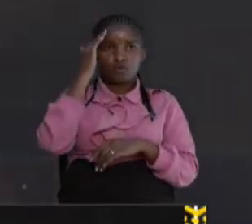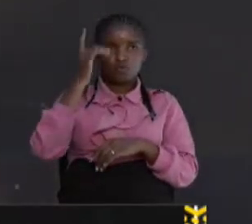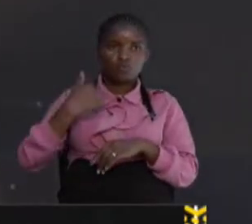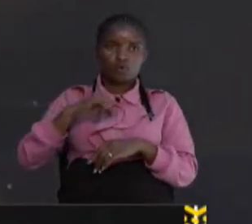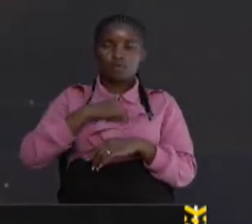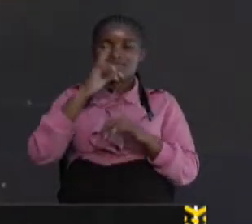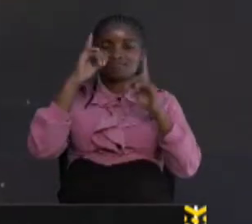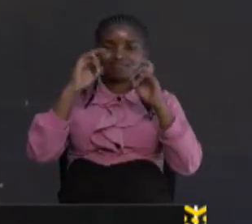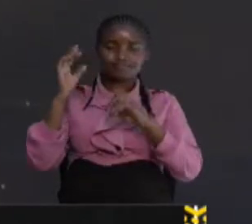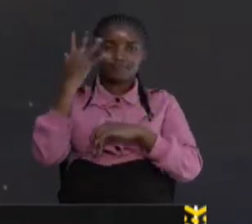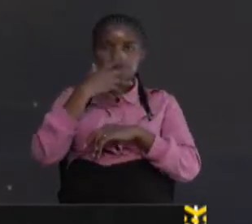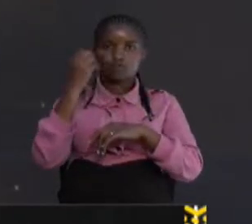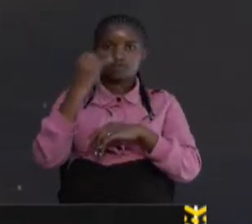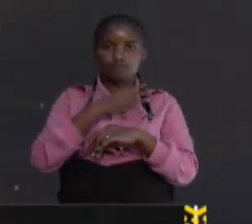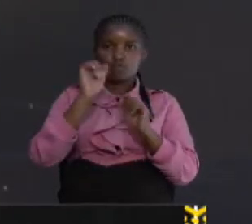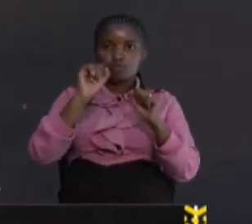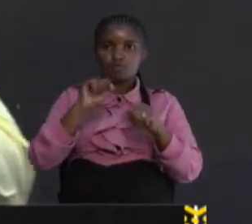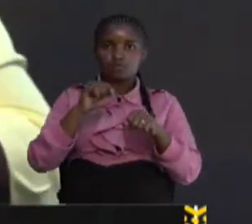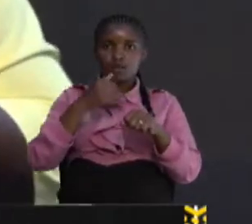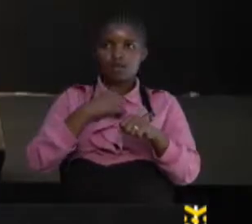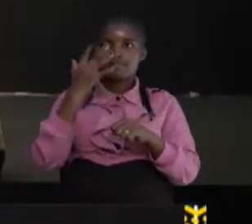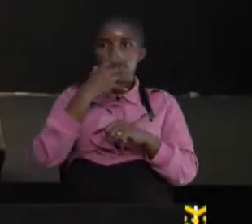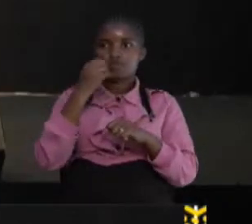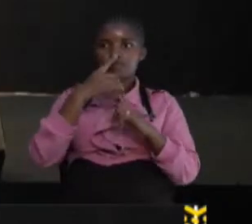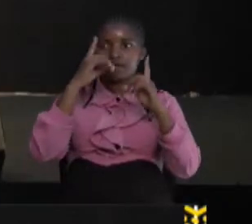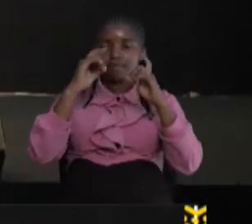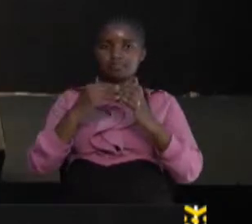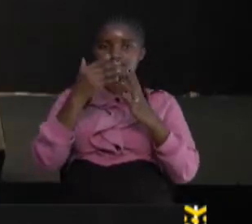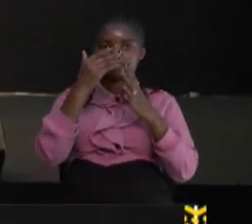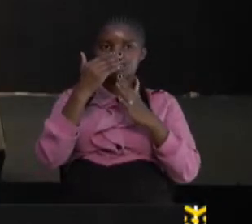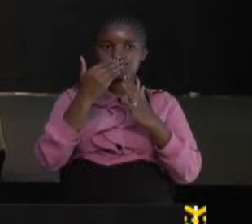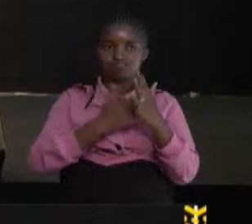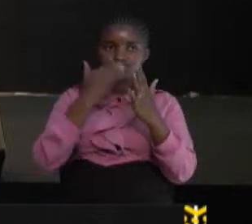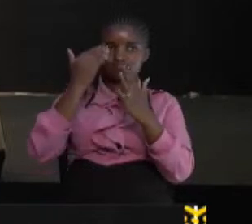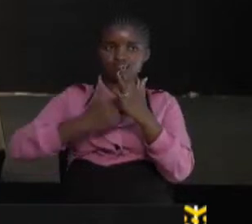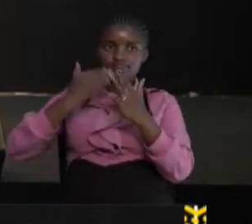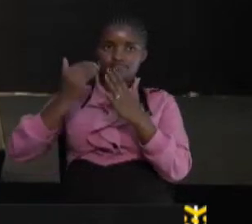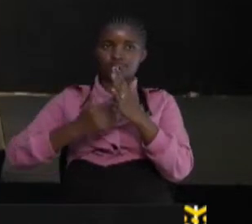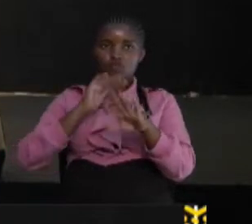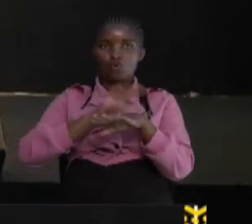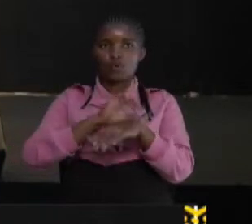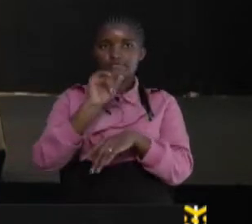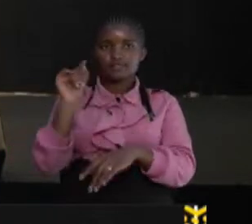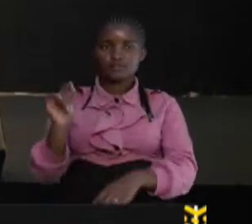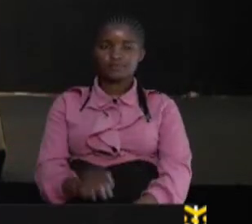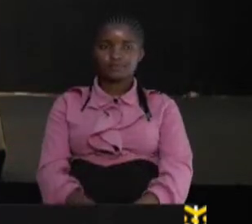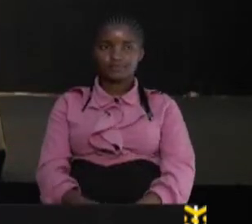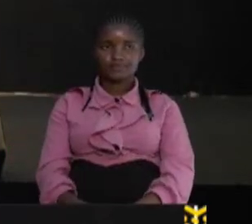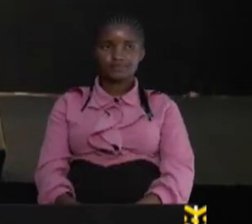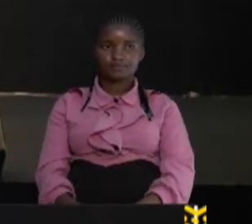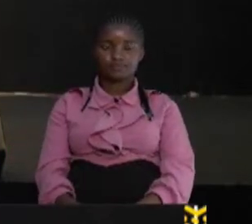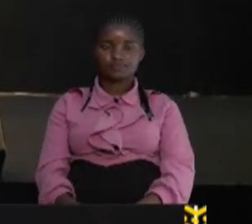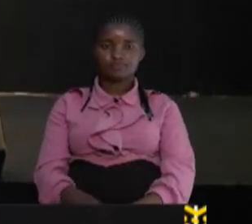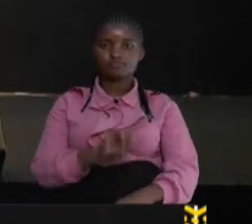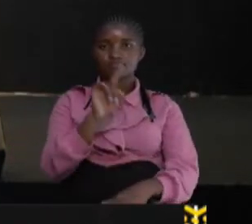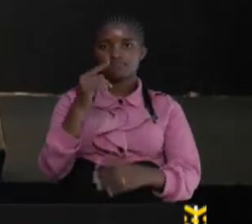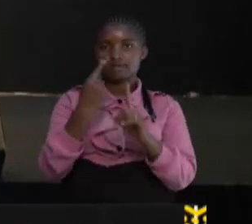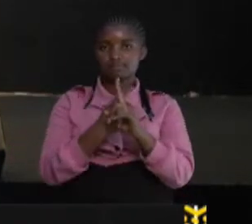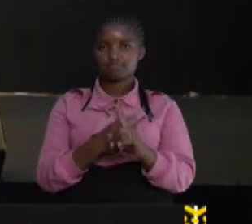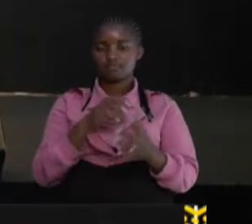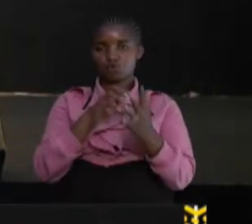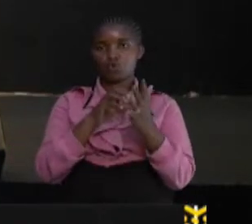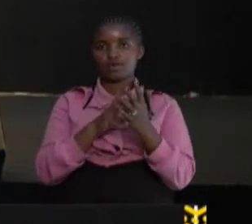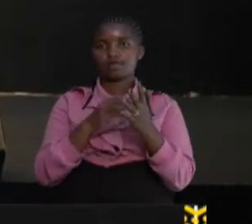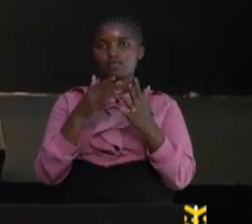taking beautiful pictures. You can have these beautiful pictures as a slide and post them on TikTok as well. So these are the various